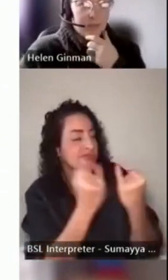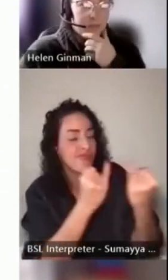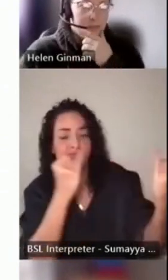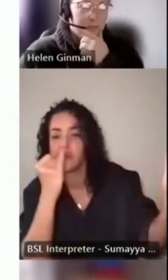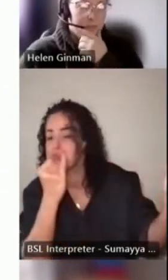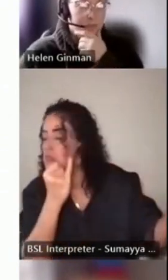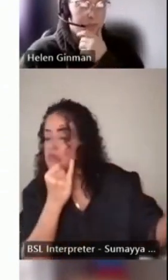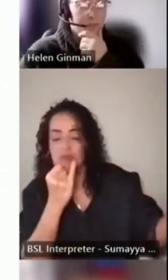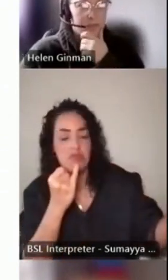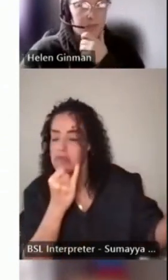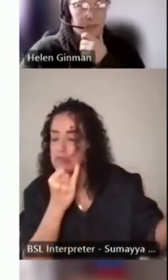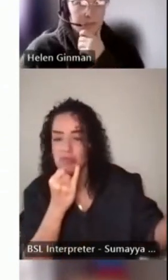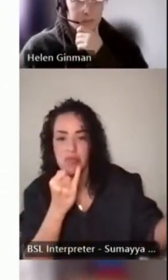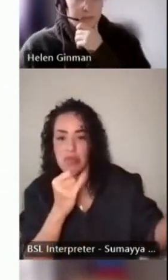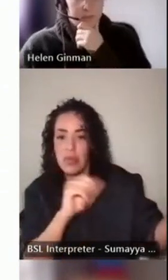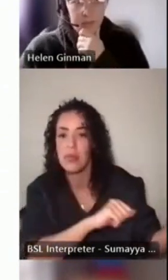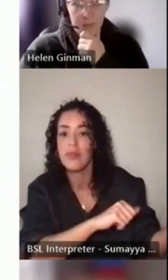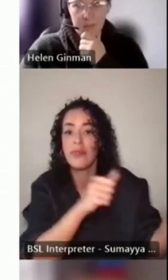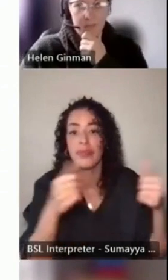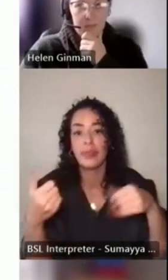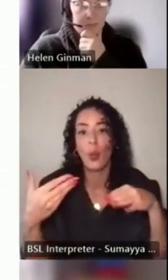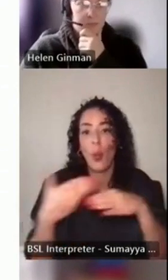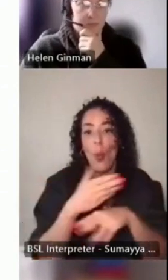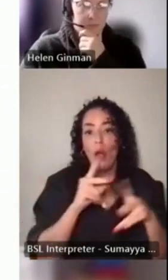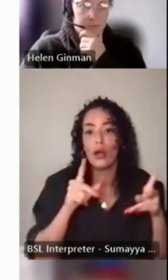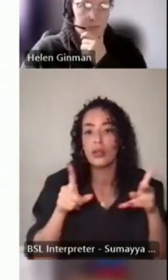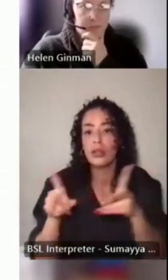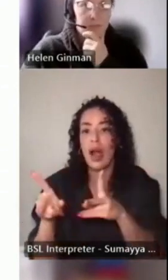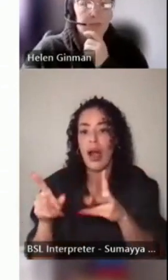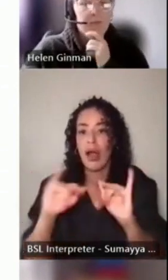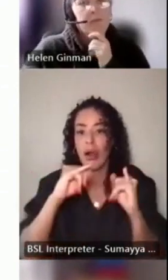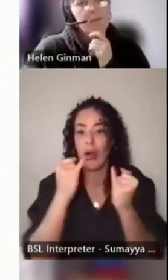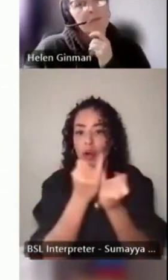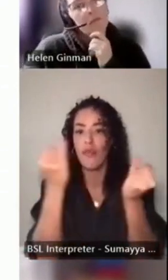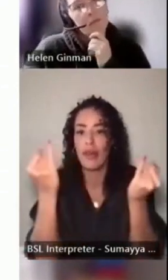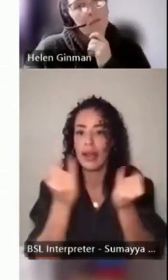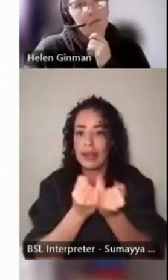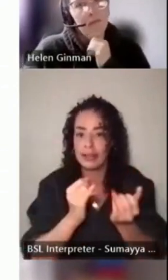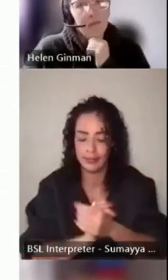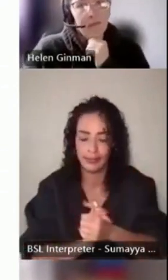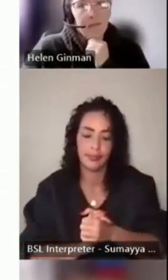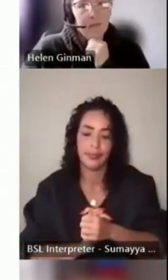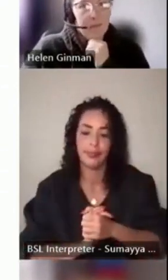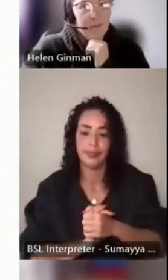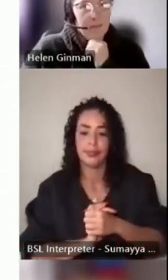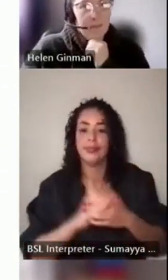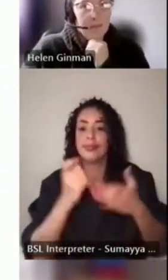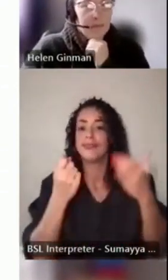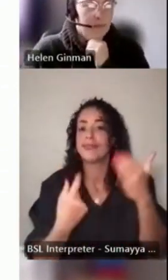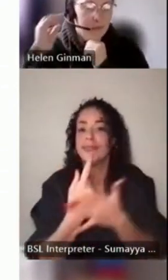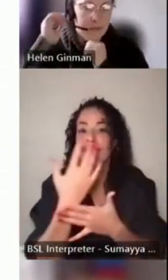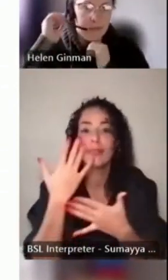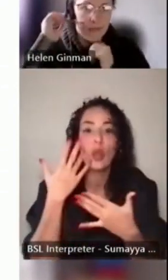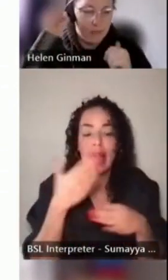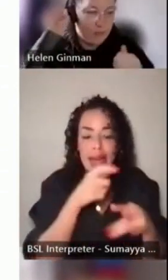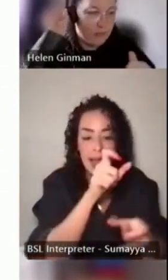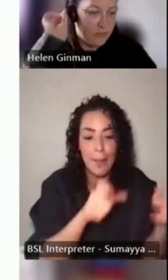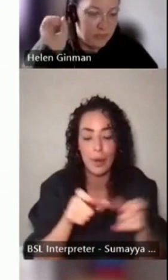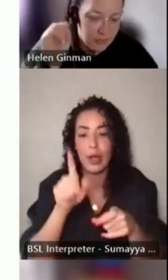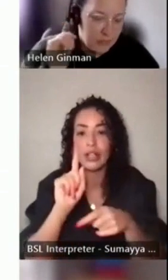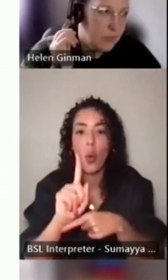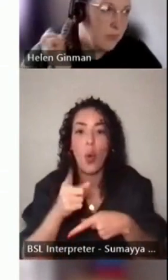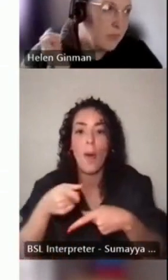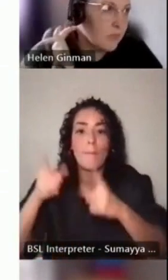Then we've got work style conflicts. So this tends to occur when employees or managers have